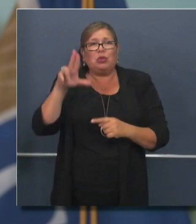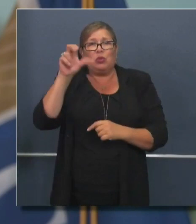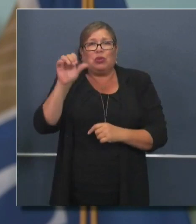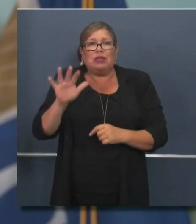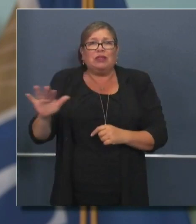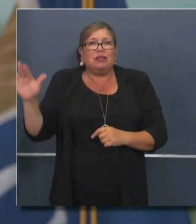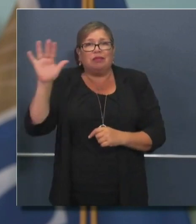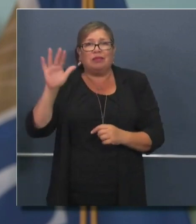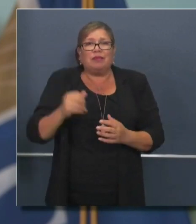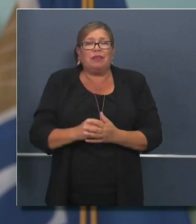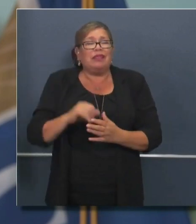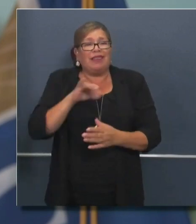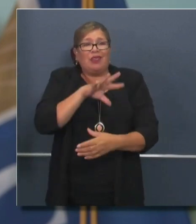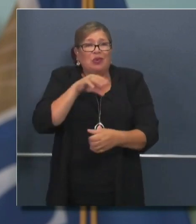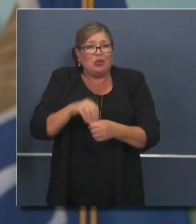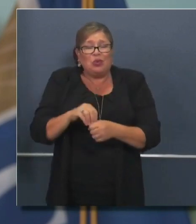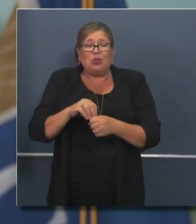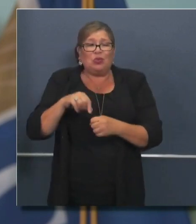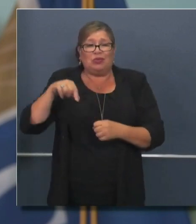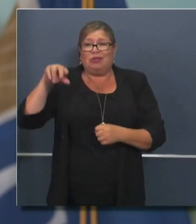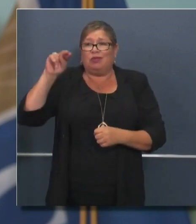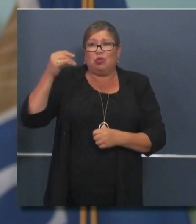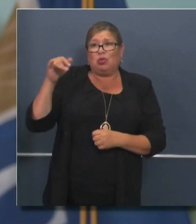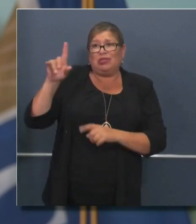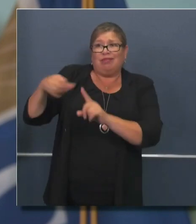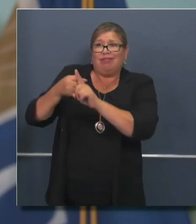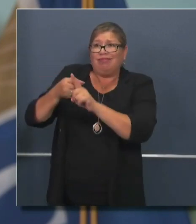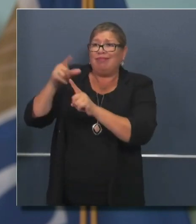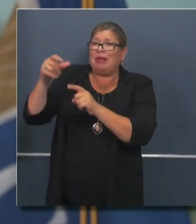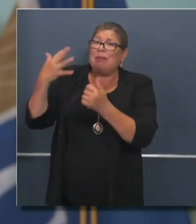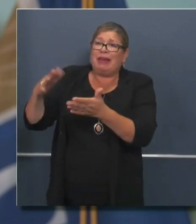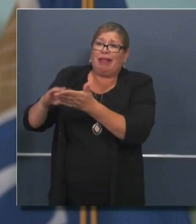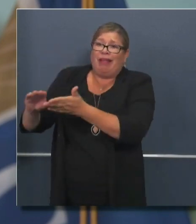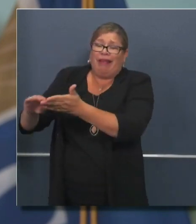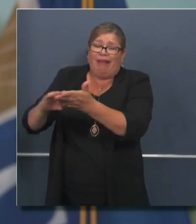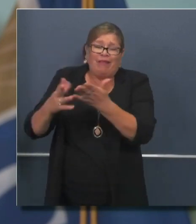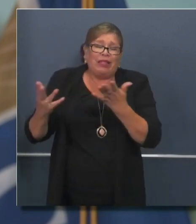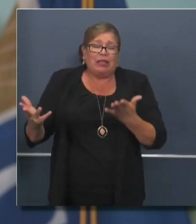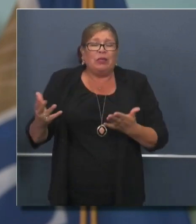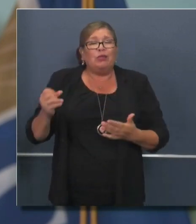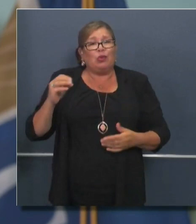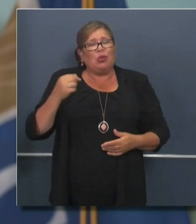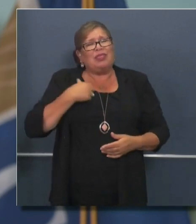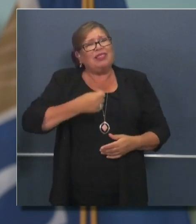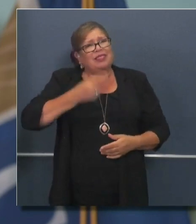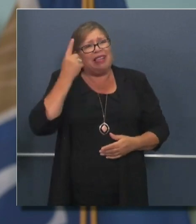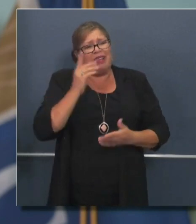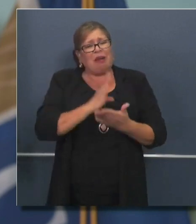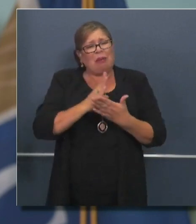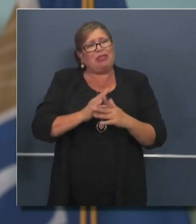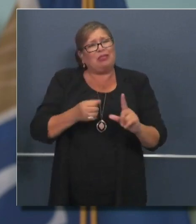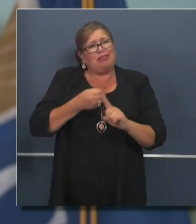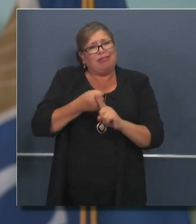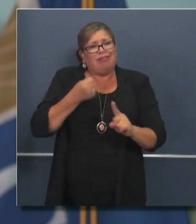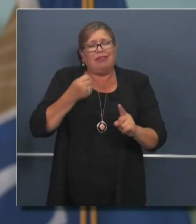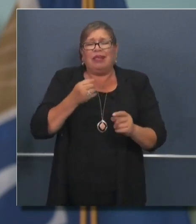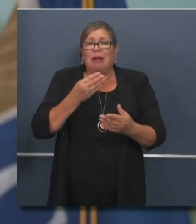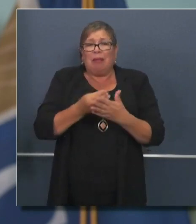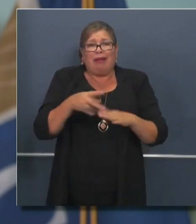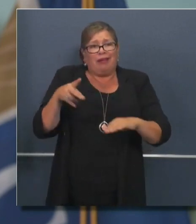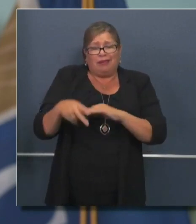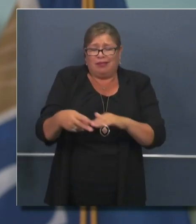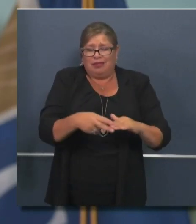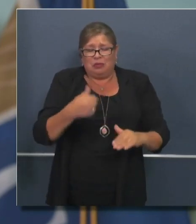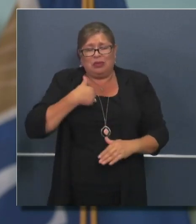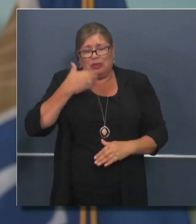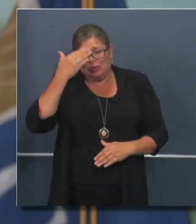including the state of New Jersey. So we are working with our partners to do two things. To answer your first part